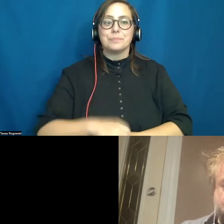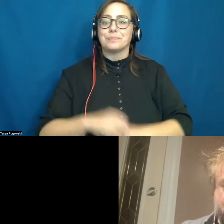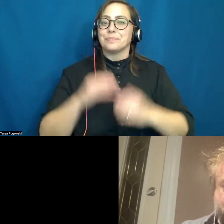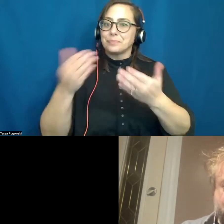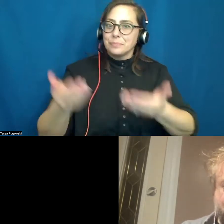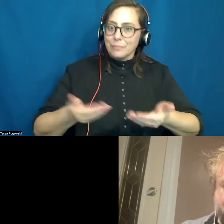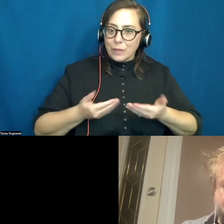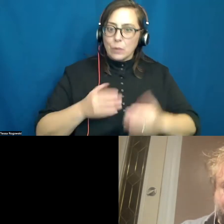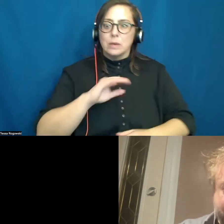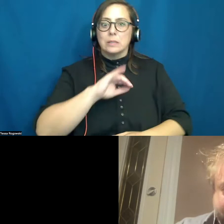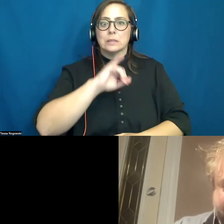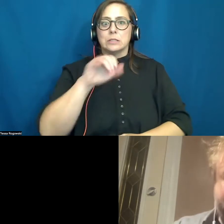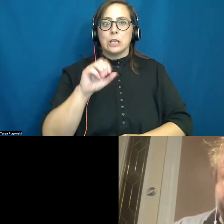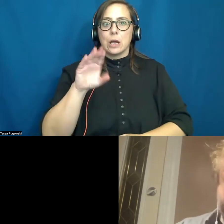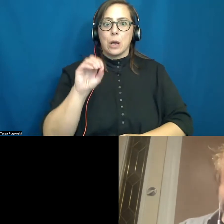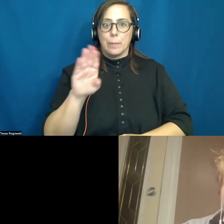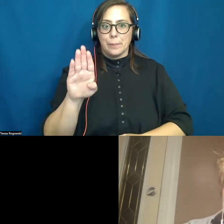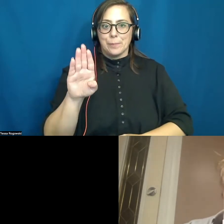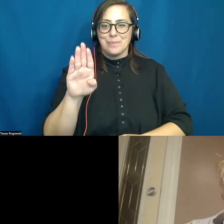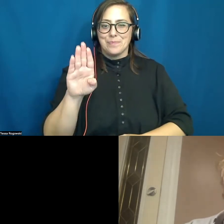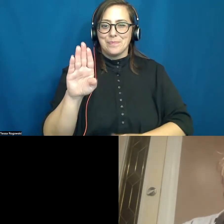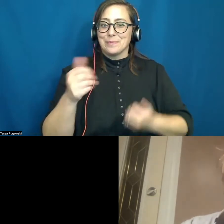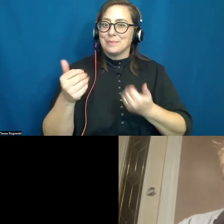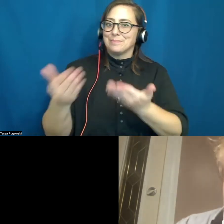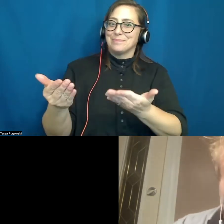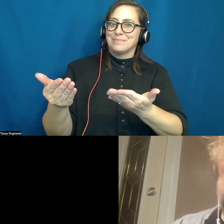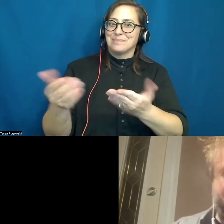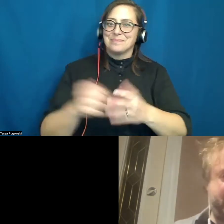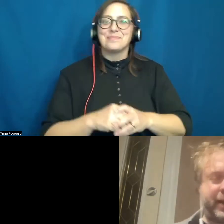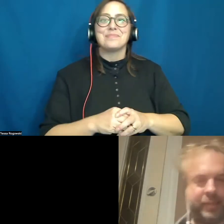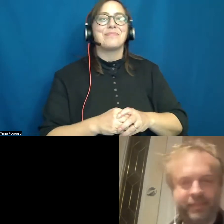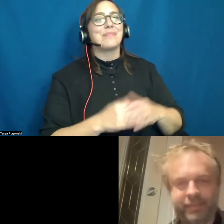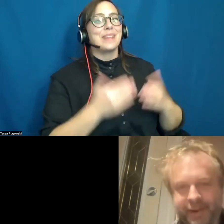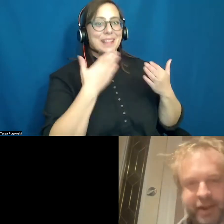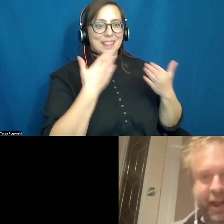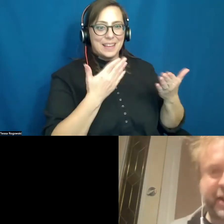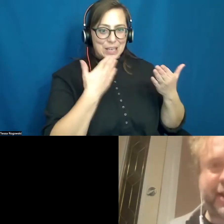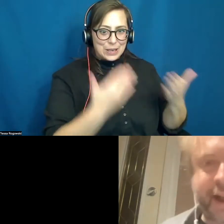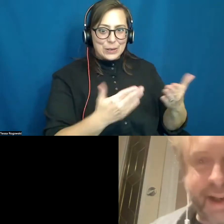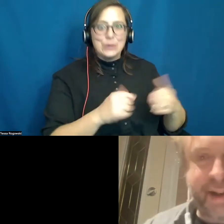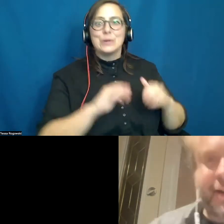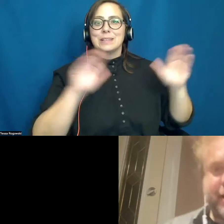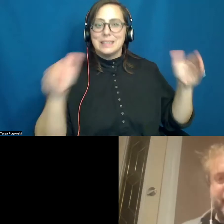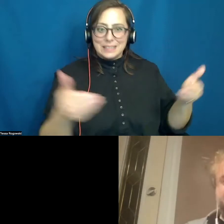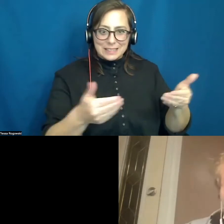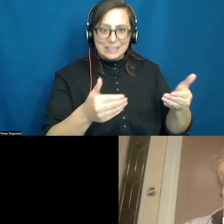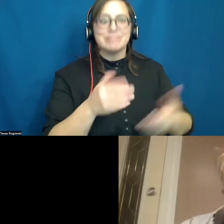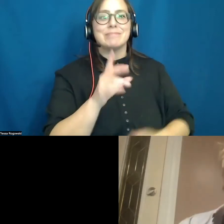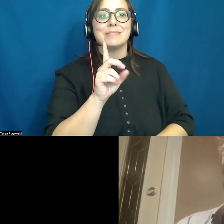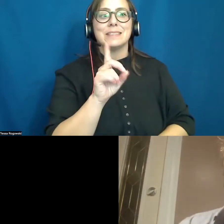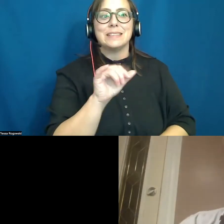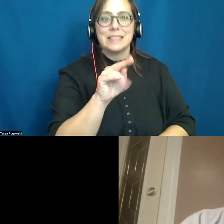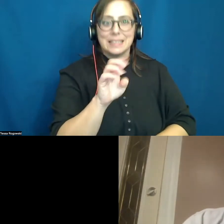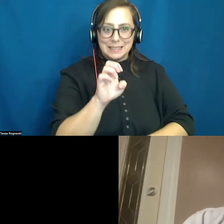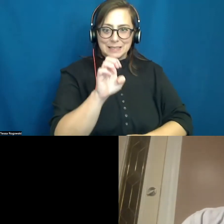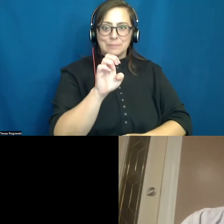Jacob. Please take it away. Okay, thank you for that introduction, Diane, and thank you